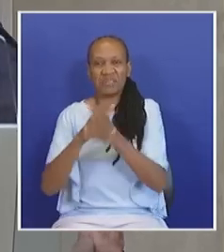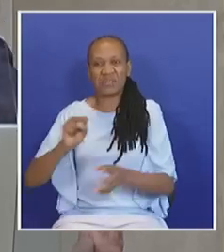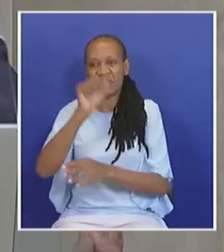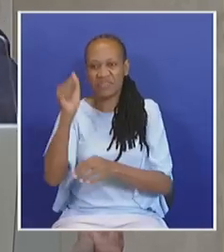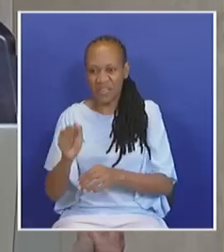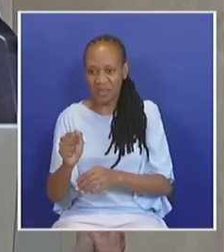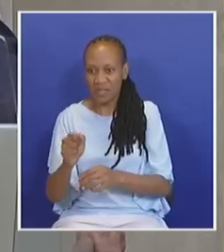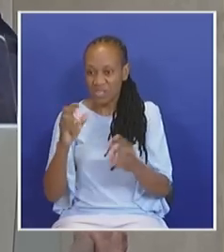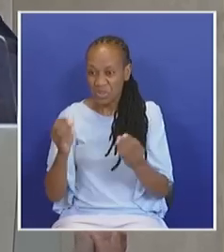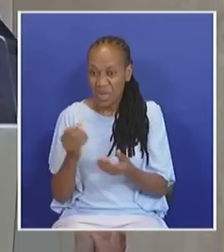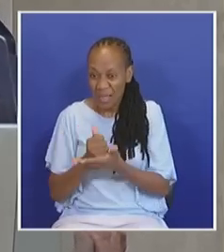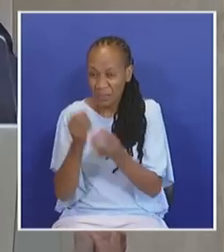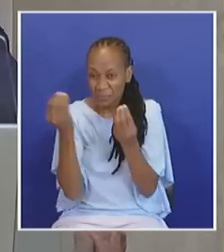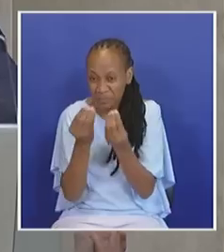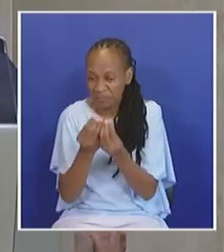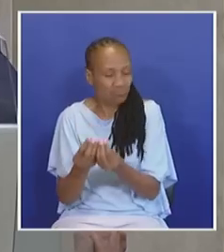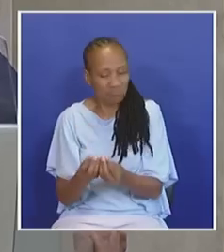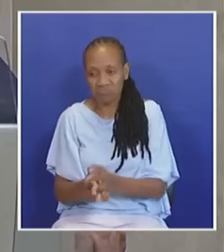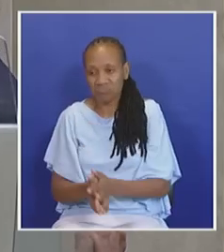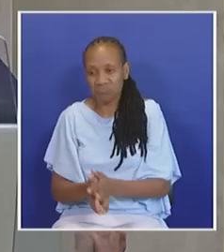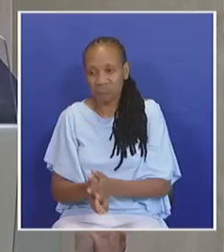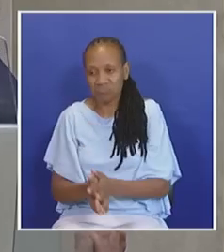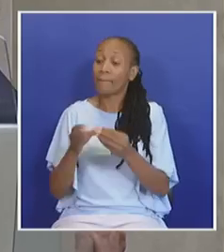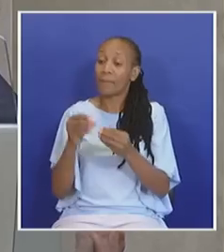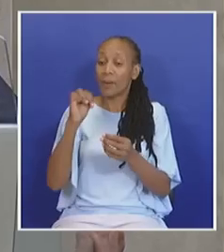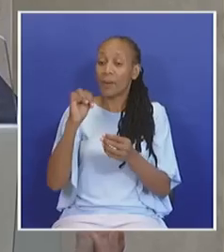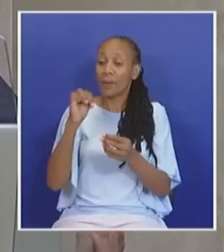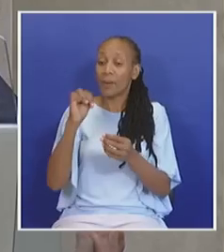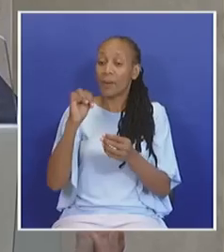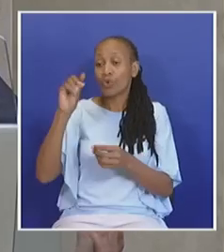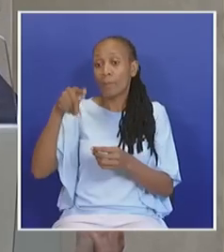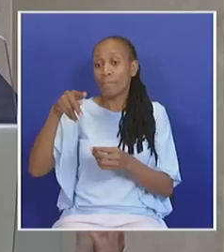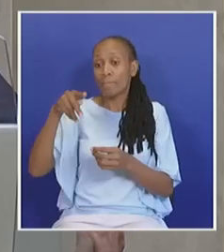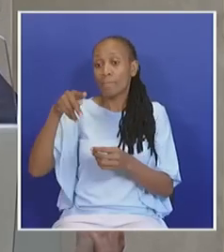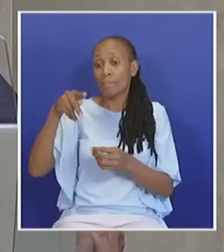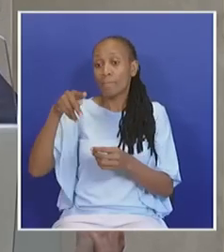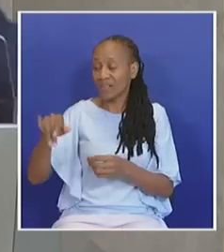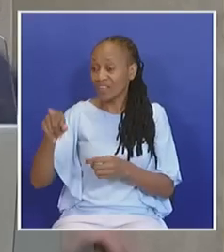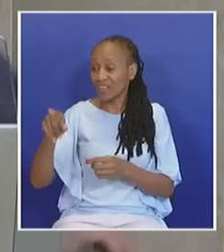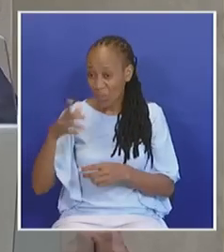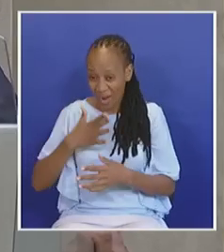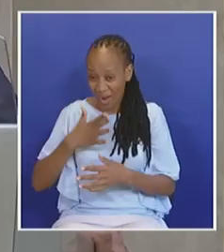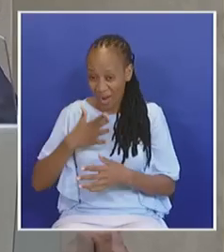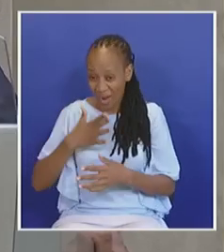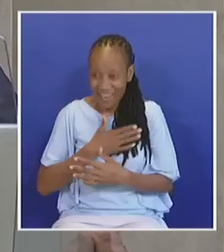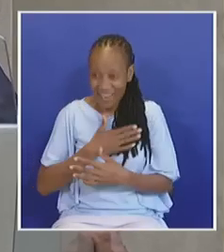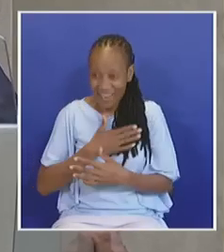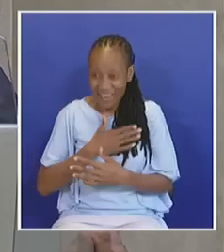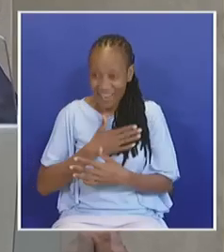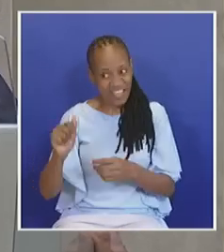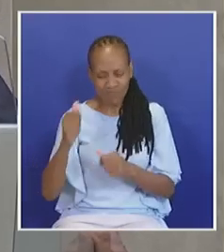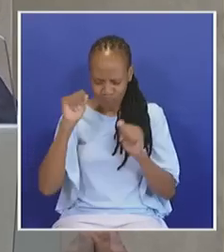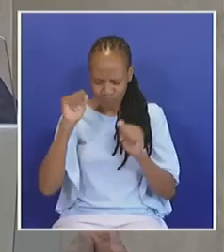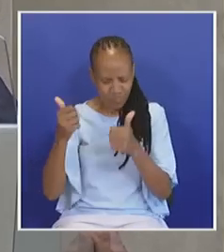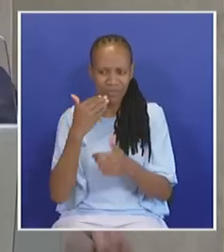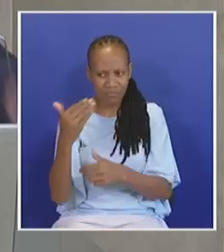Okay. Honorable Monopoly, thank you for your great interest in the DA. It's fantastic. I think you're a great candidate for us. I honestly